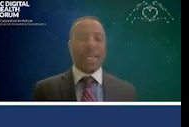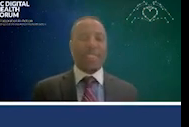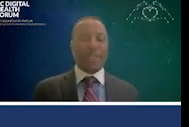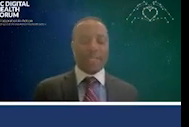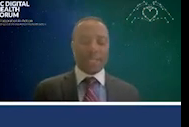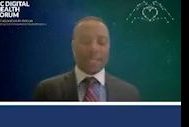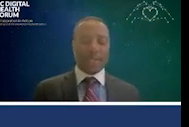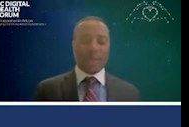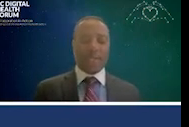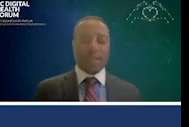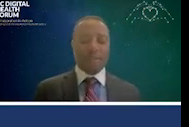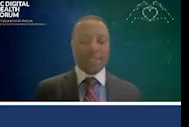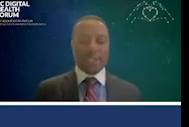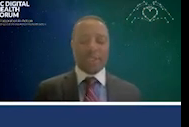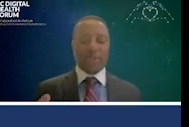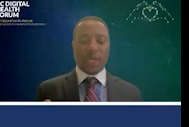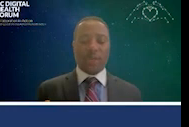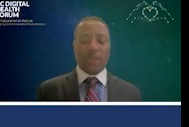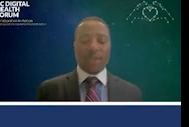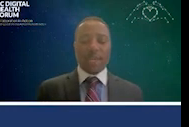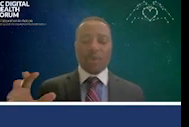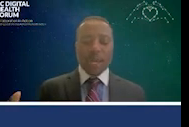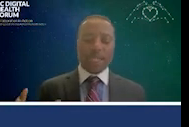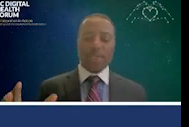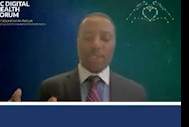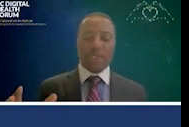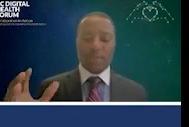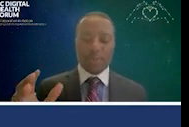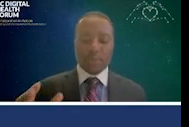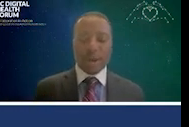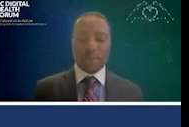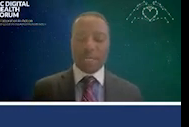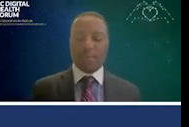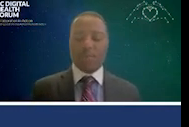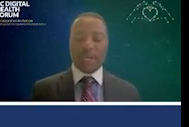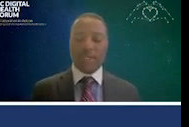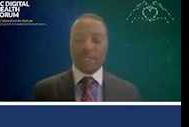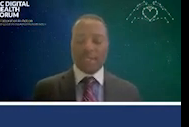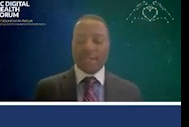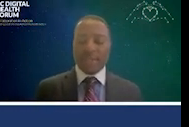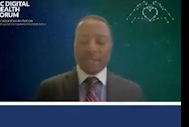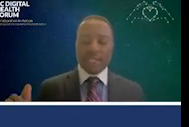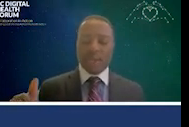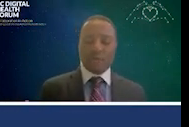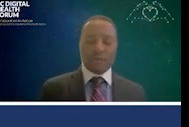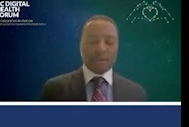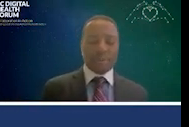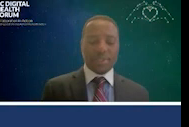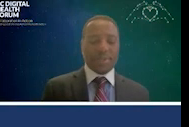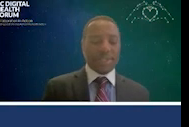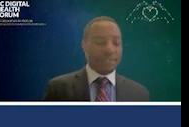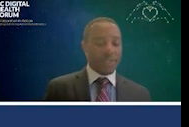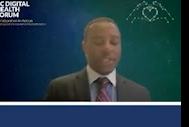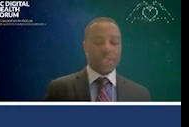Provider-patient attachment include an affiliation with a regular primary care provider that is